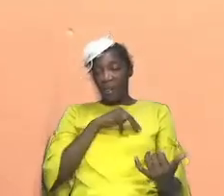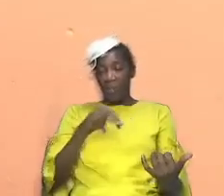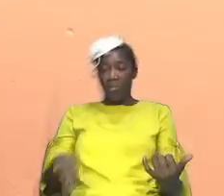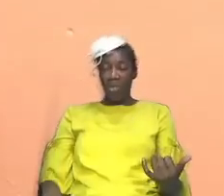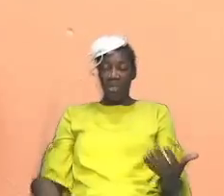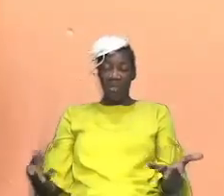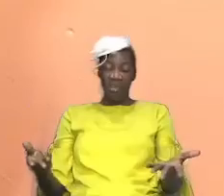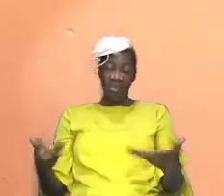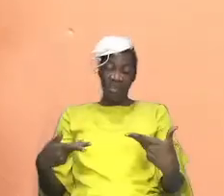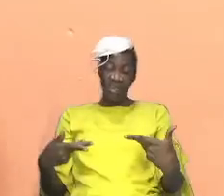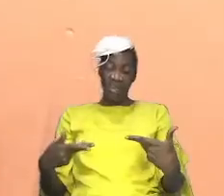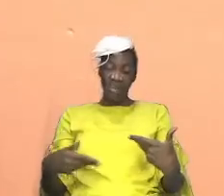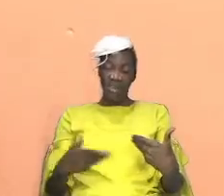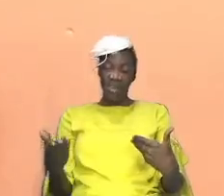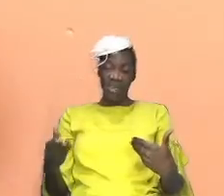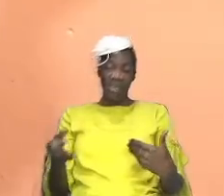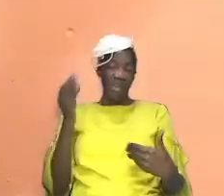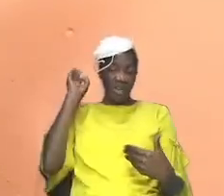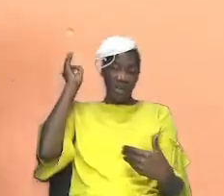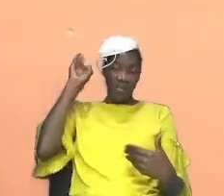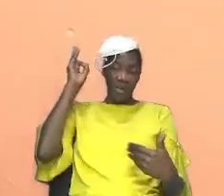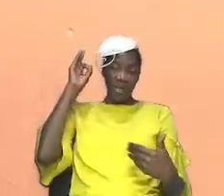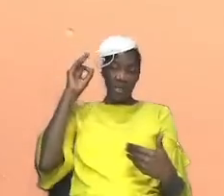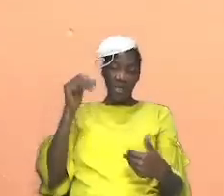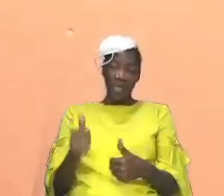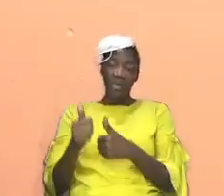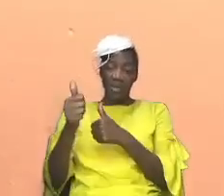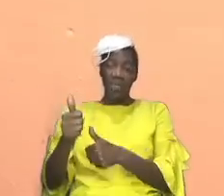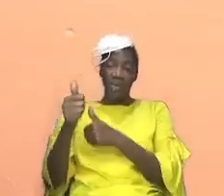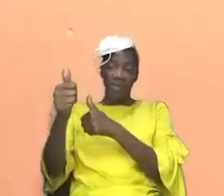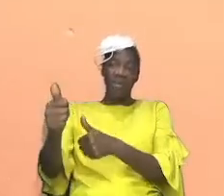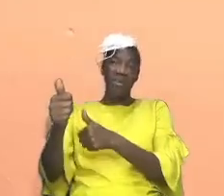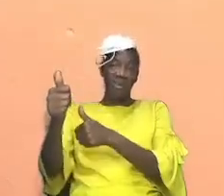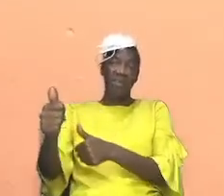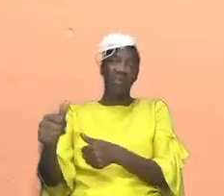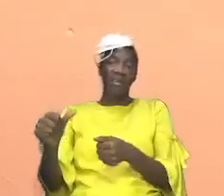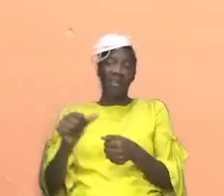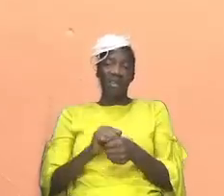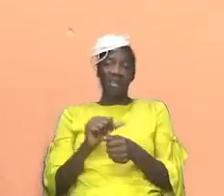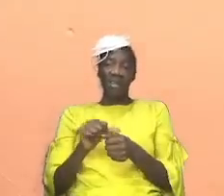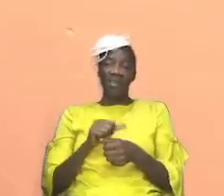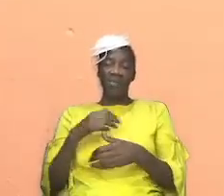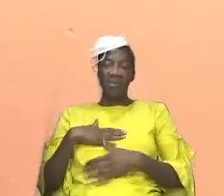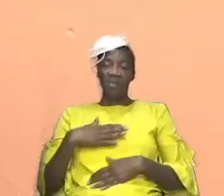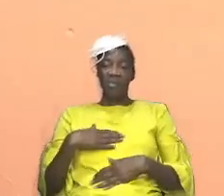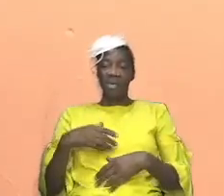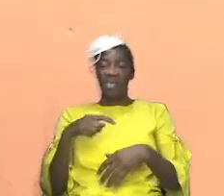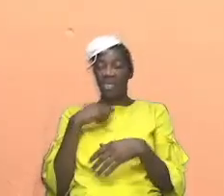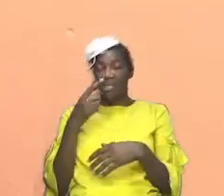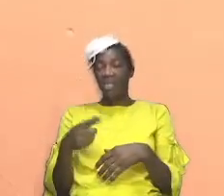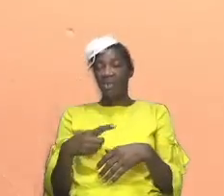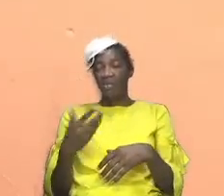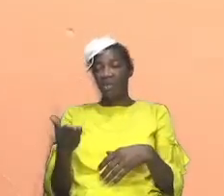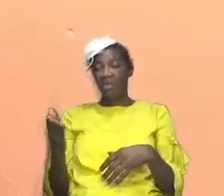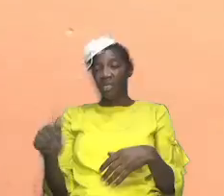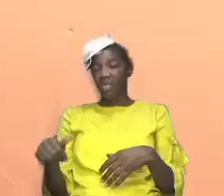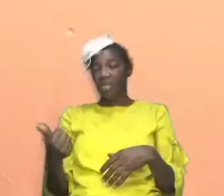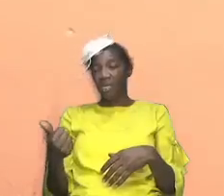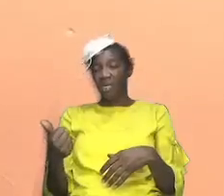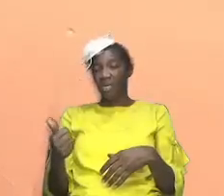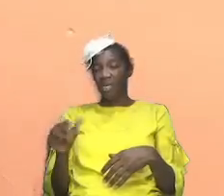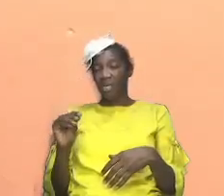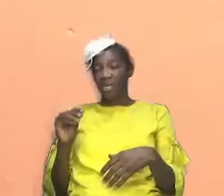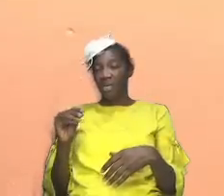there and there, pastors here and there, apostles everywhere, and everybody talks one thing or the other. Nobody wants